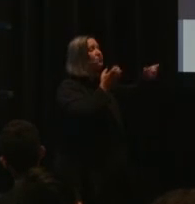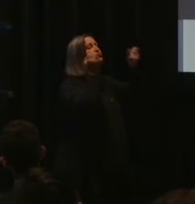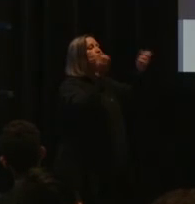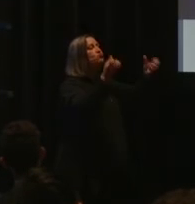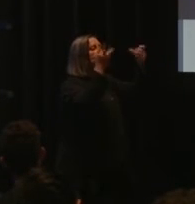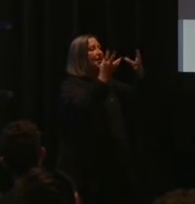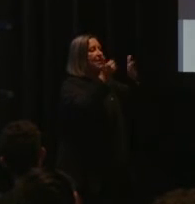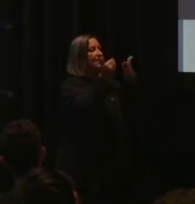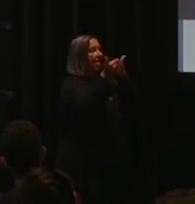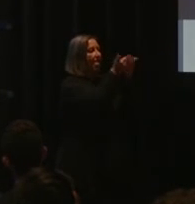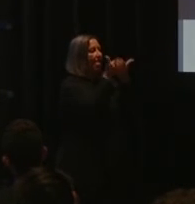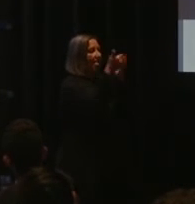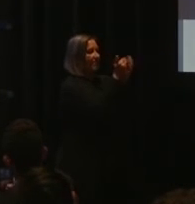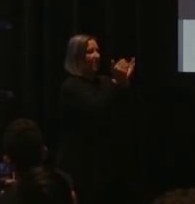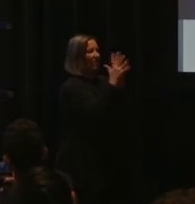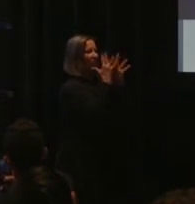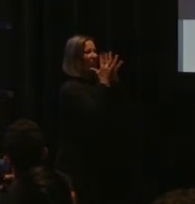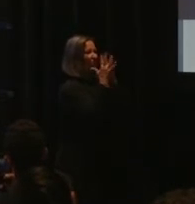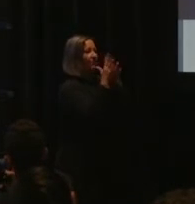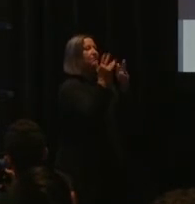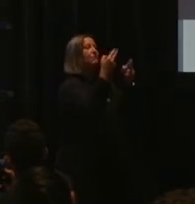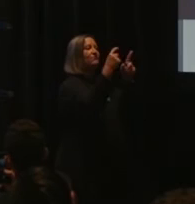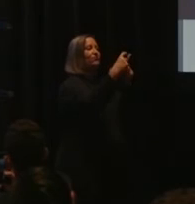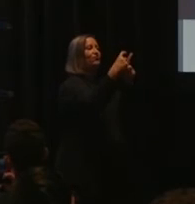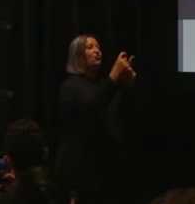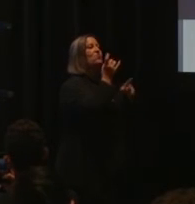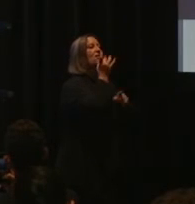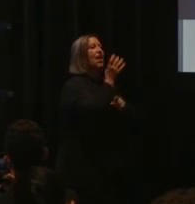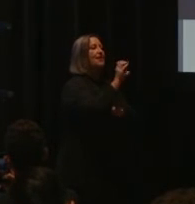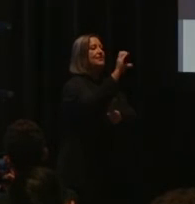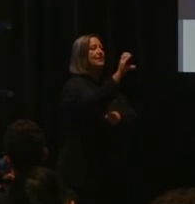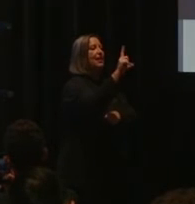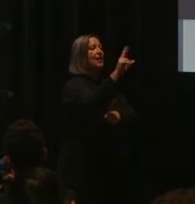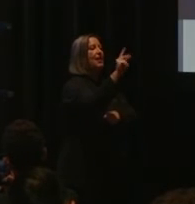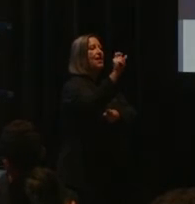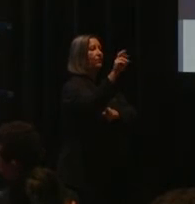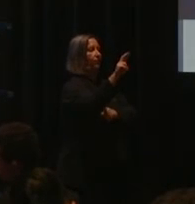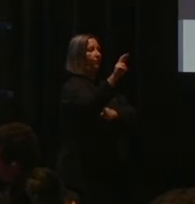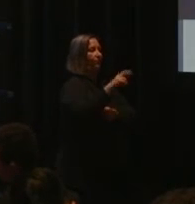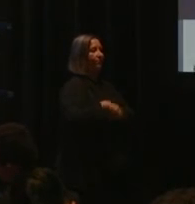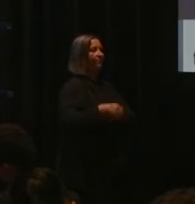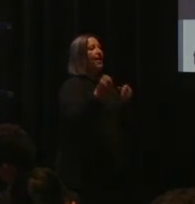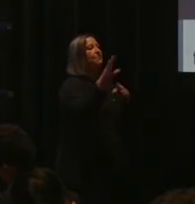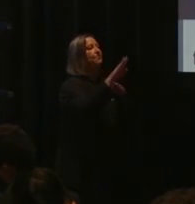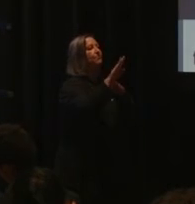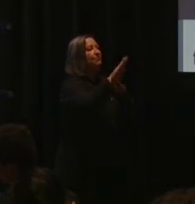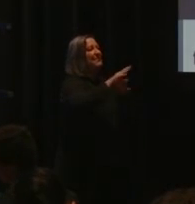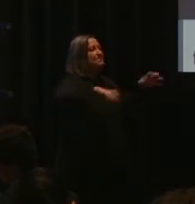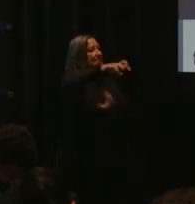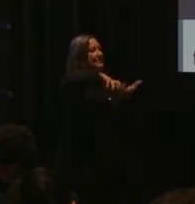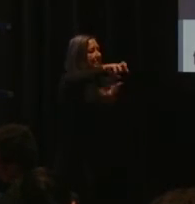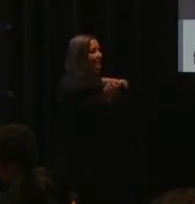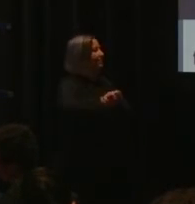detracting. Another reason for us to control our lighting is that almost every living thing on this